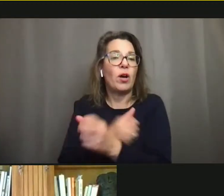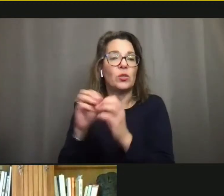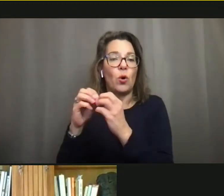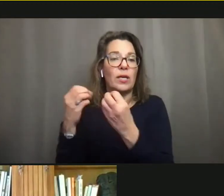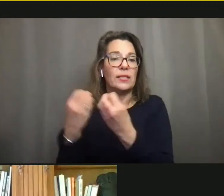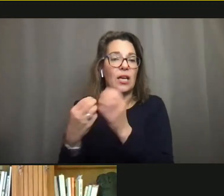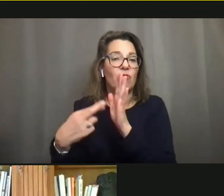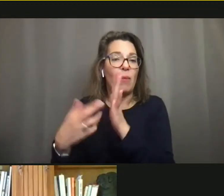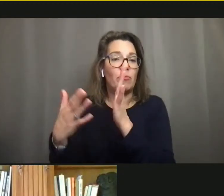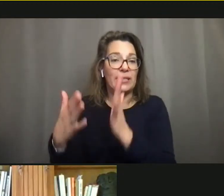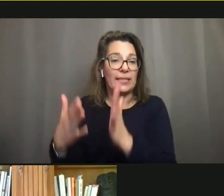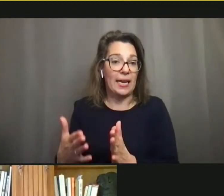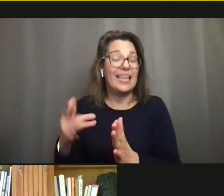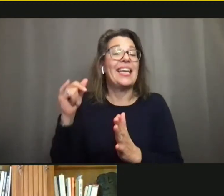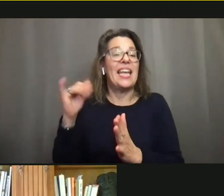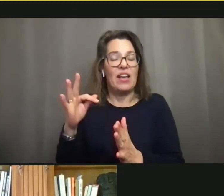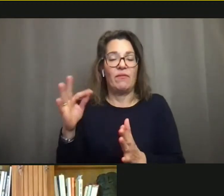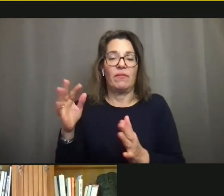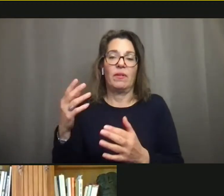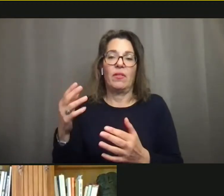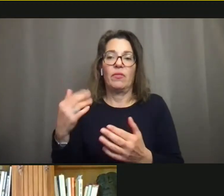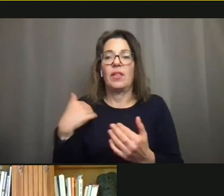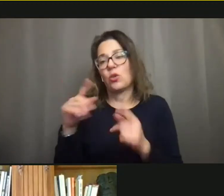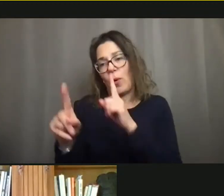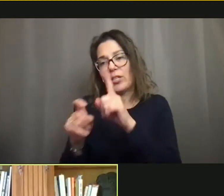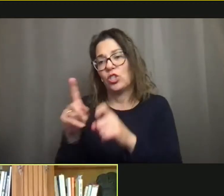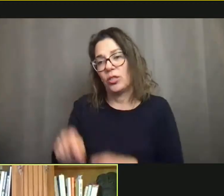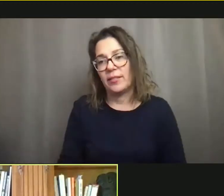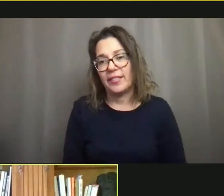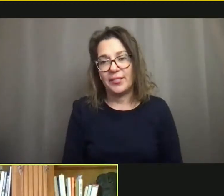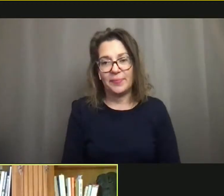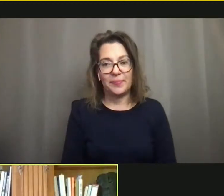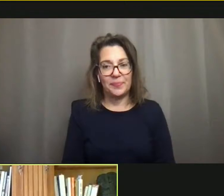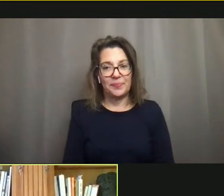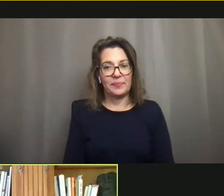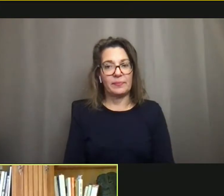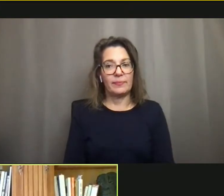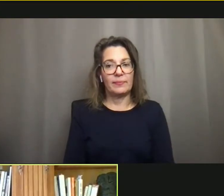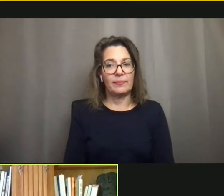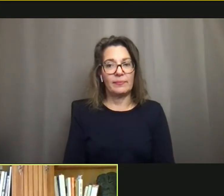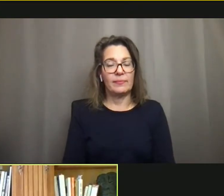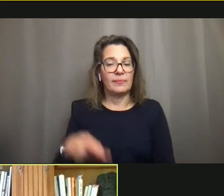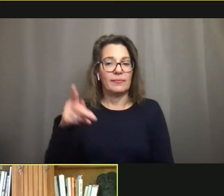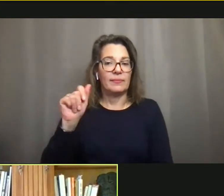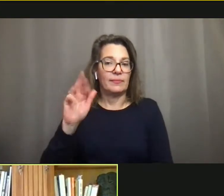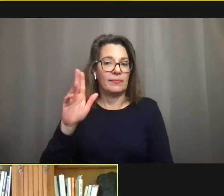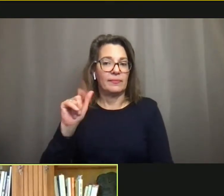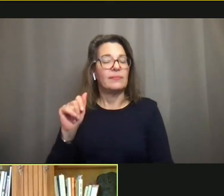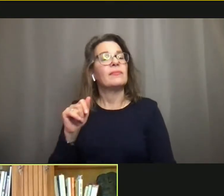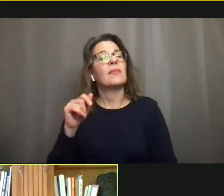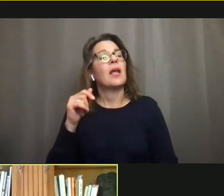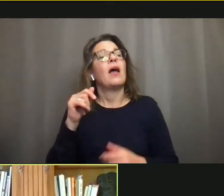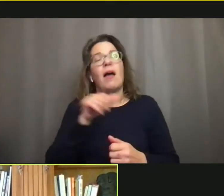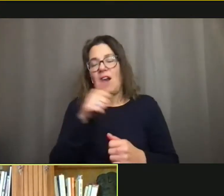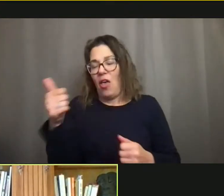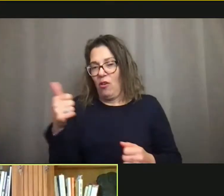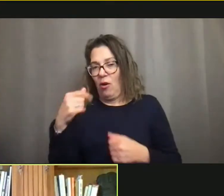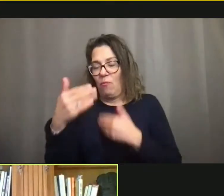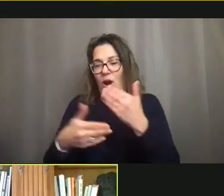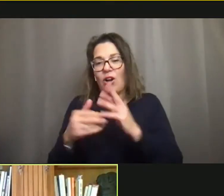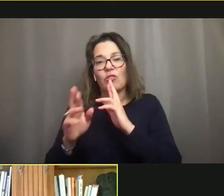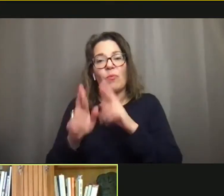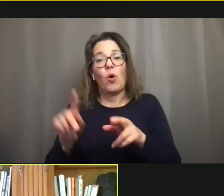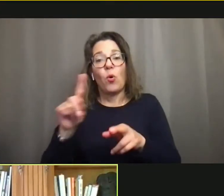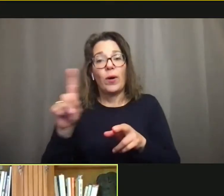representative if there's questions. Thank you. And a follow-up again about progress reports.